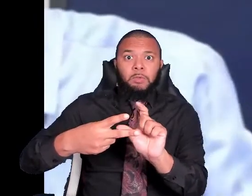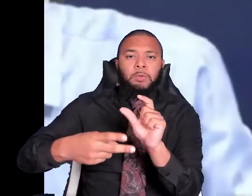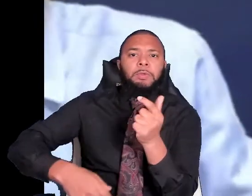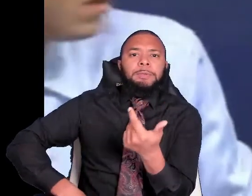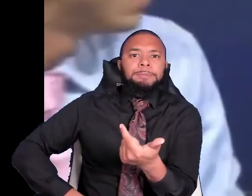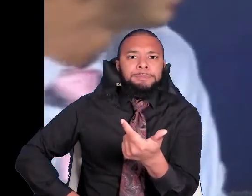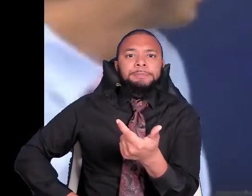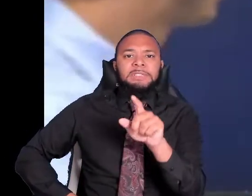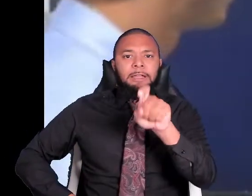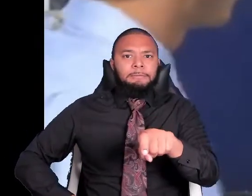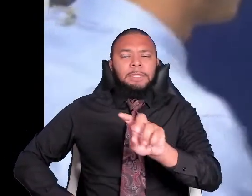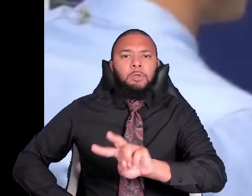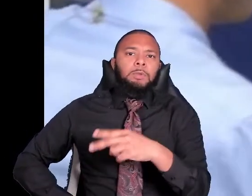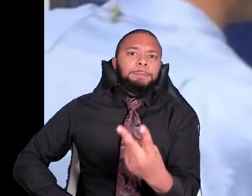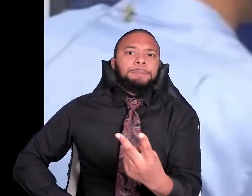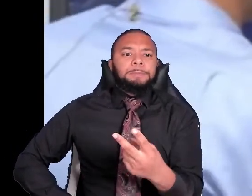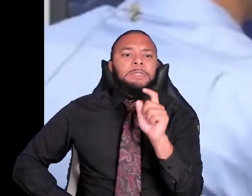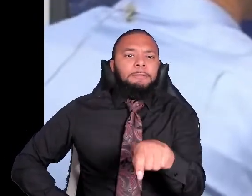sign.